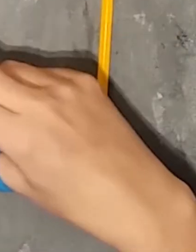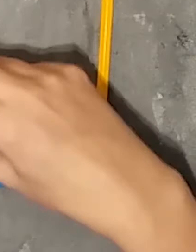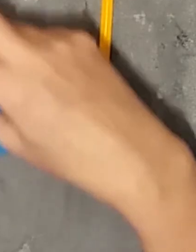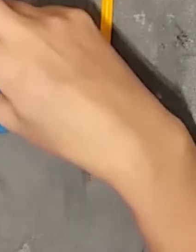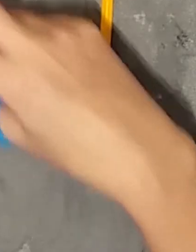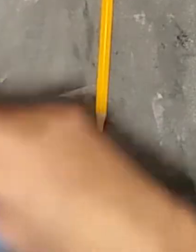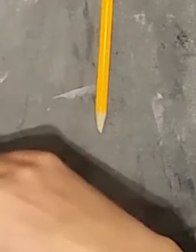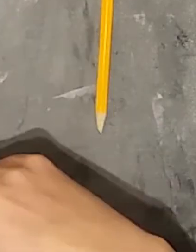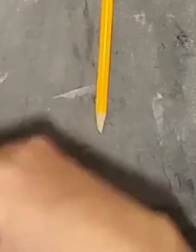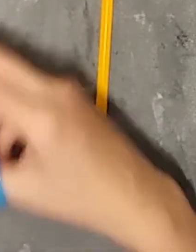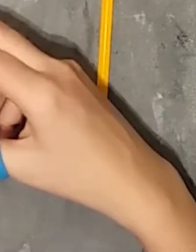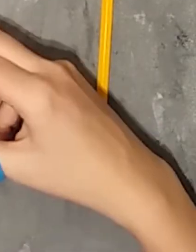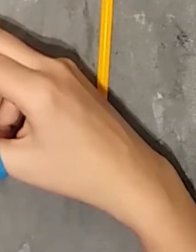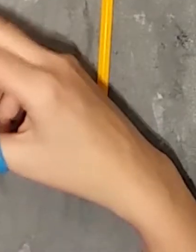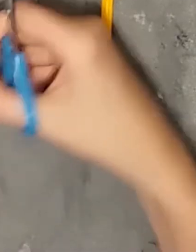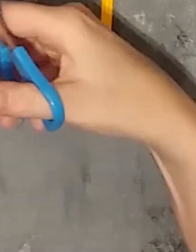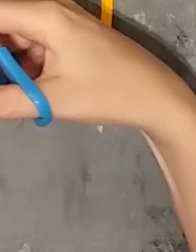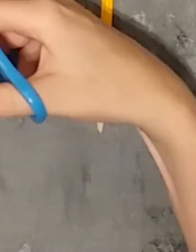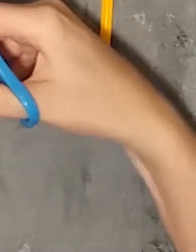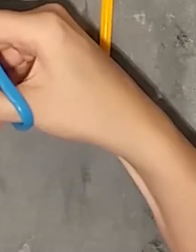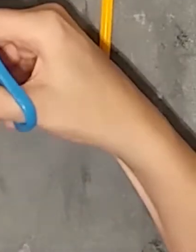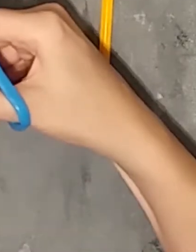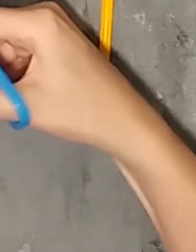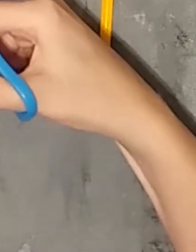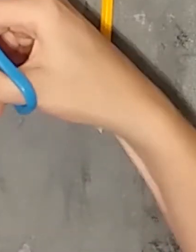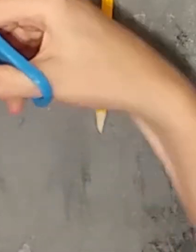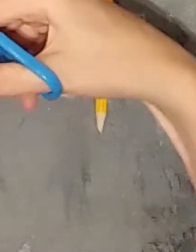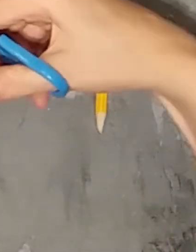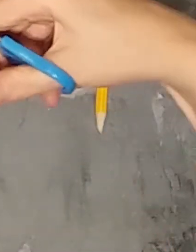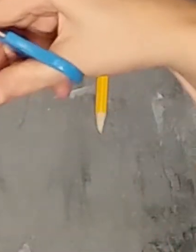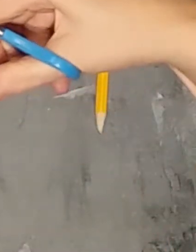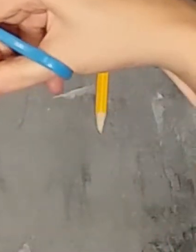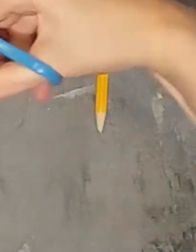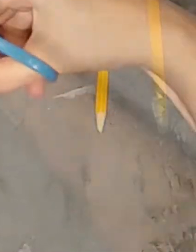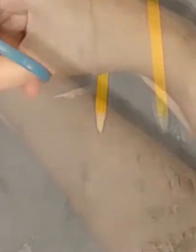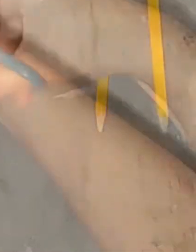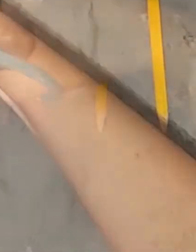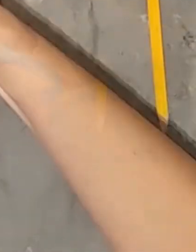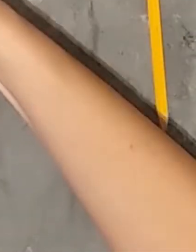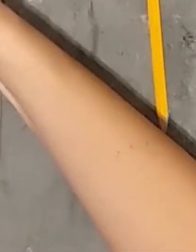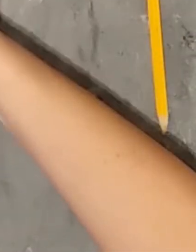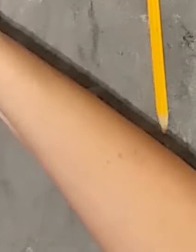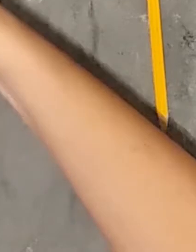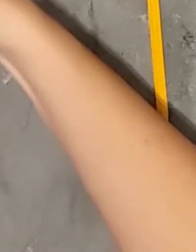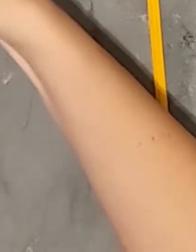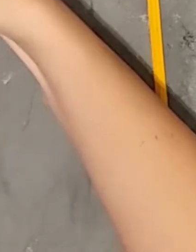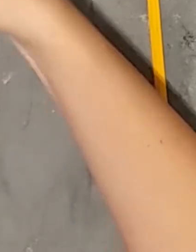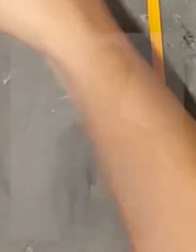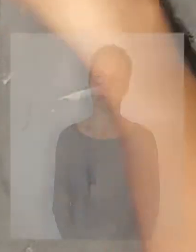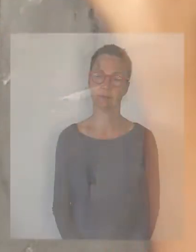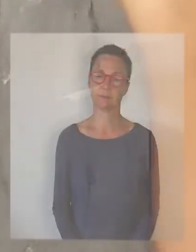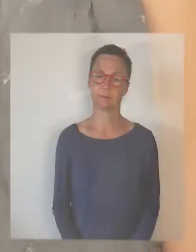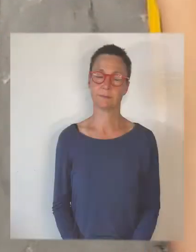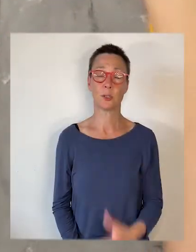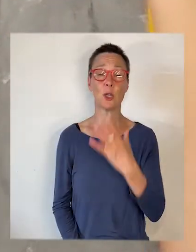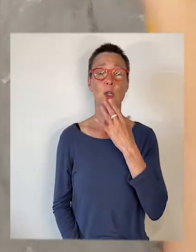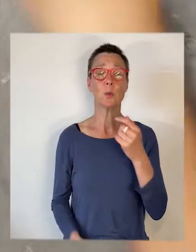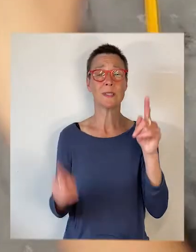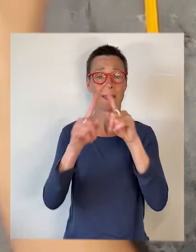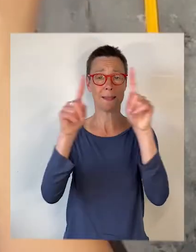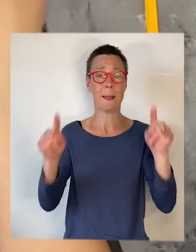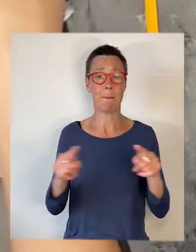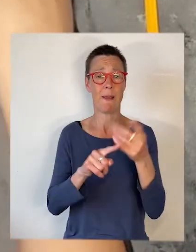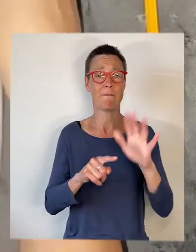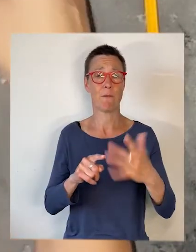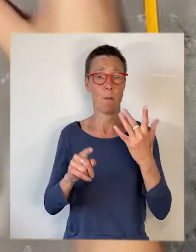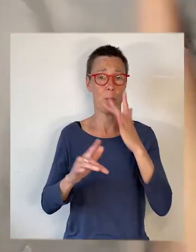I'm now cutting out fins and a tail. I've drawn these by going round the template. You can use the template or draw your own.